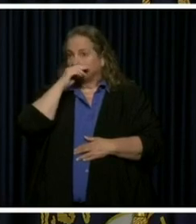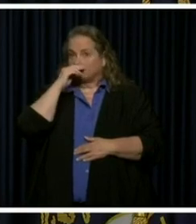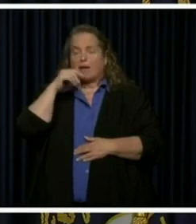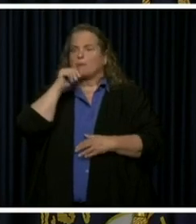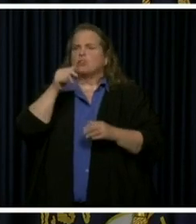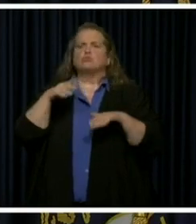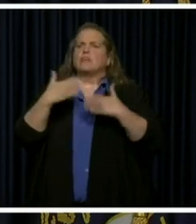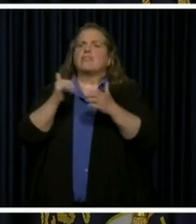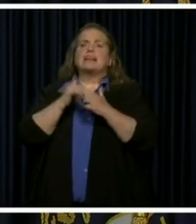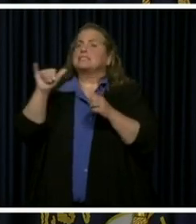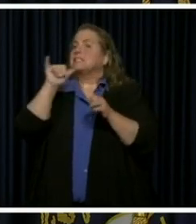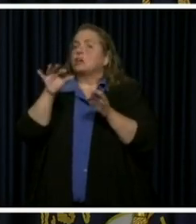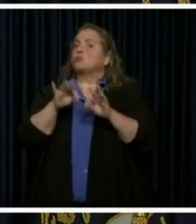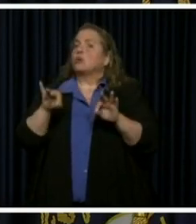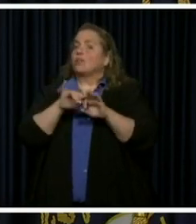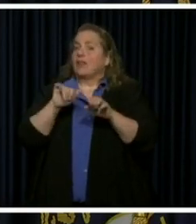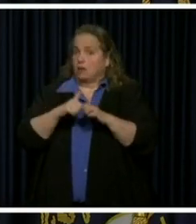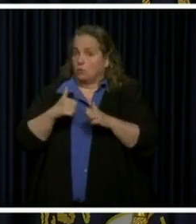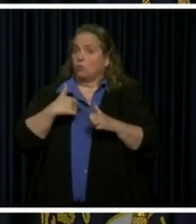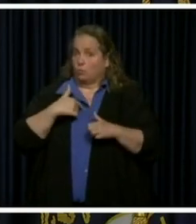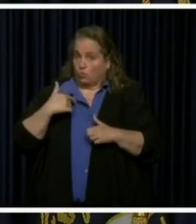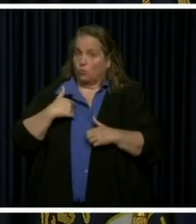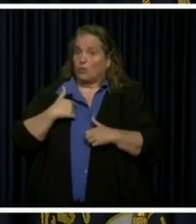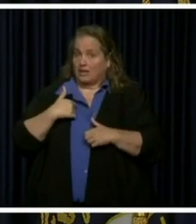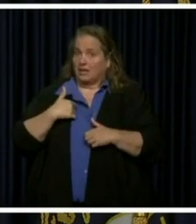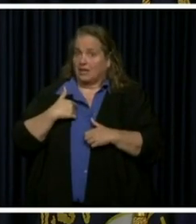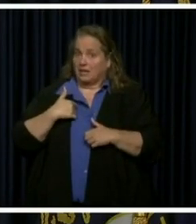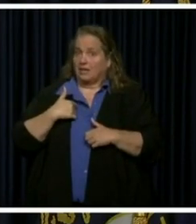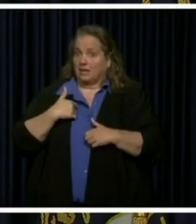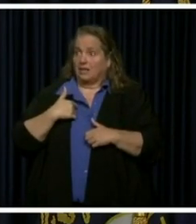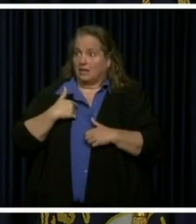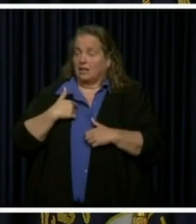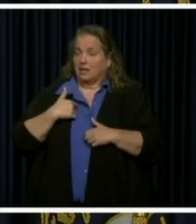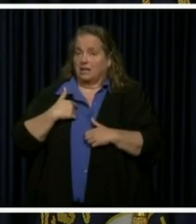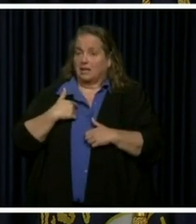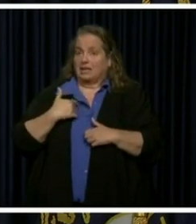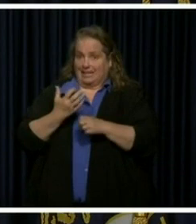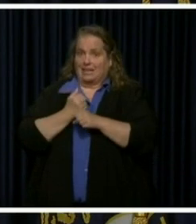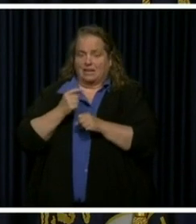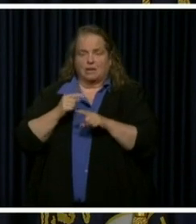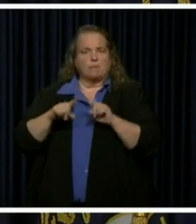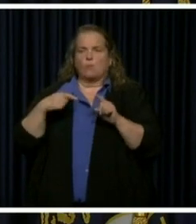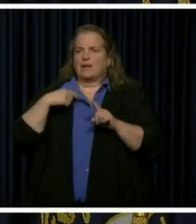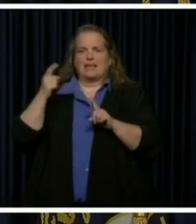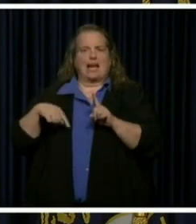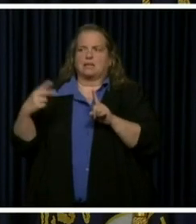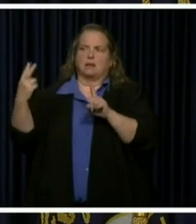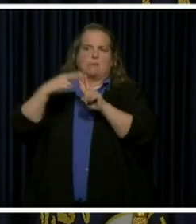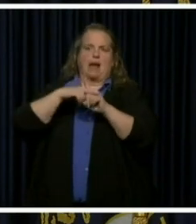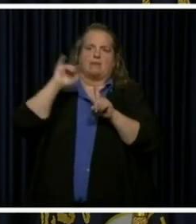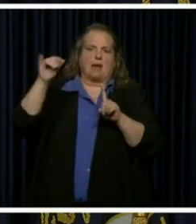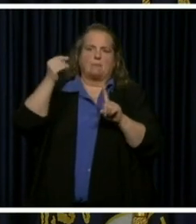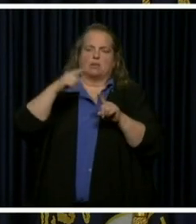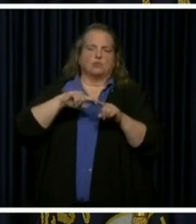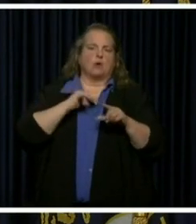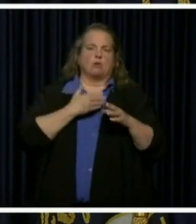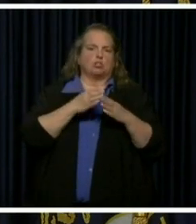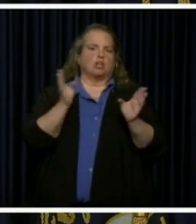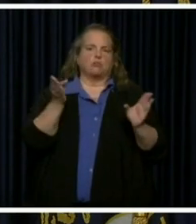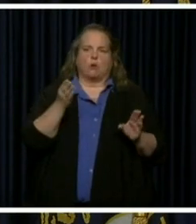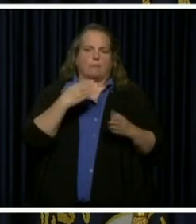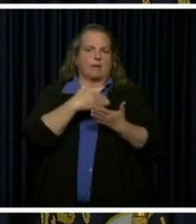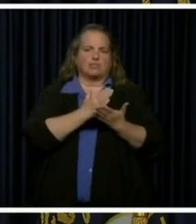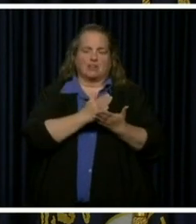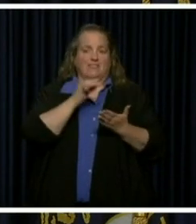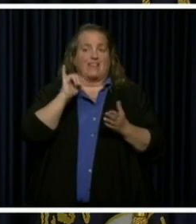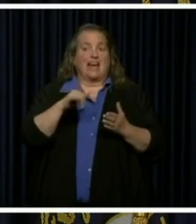not absolutely critical that we've received. It is for many things. It can't be applied to our general budget, so it doesn't solve that issue where we're going to